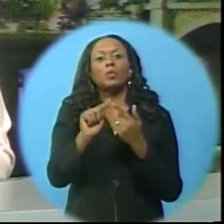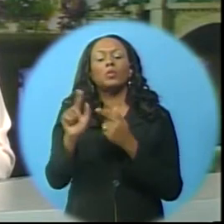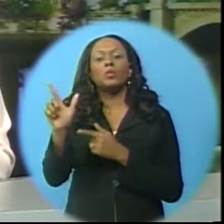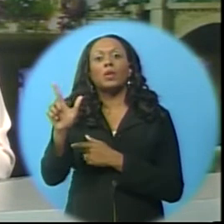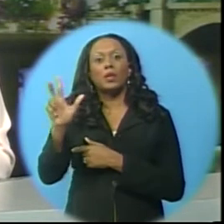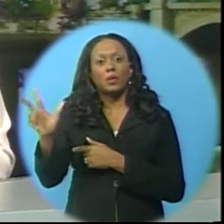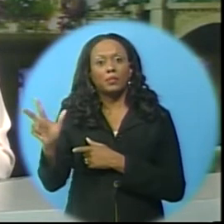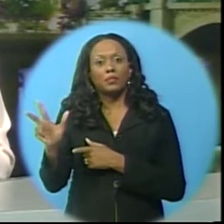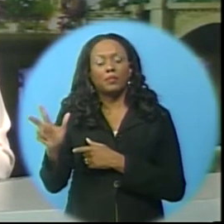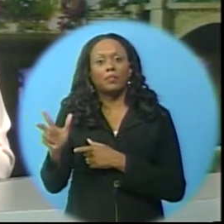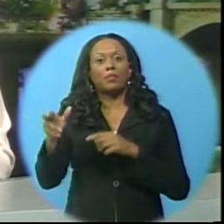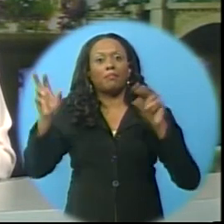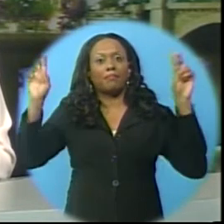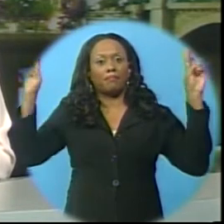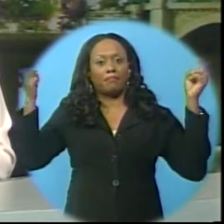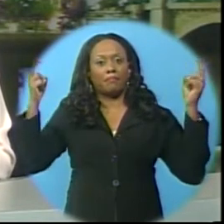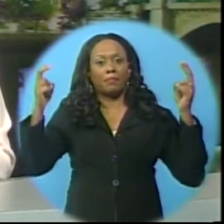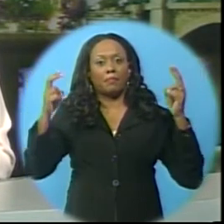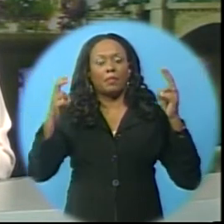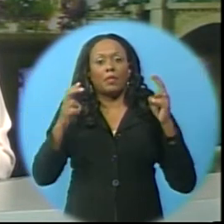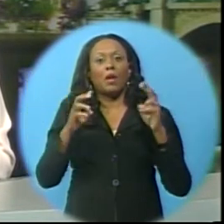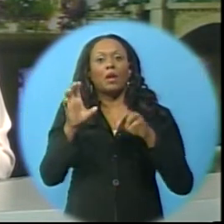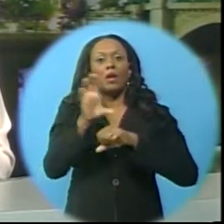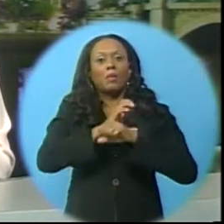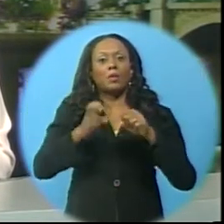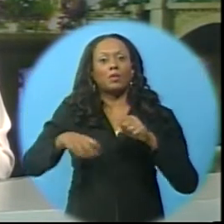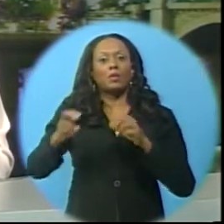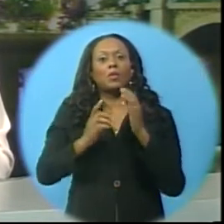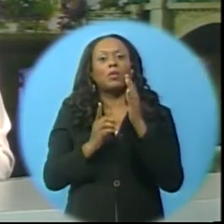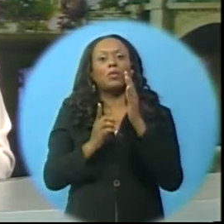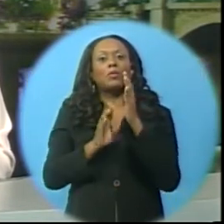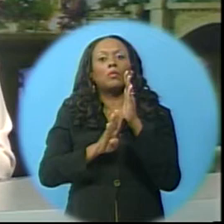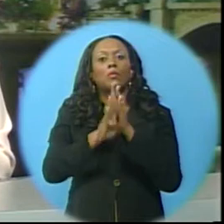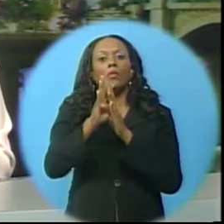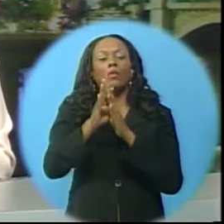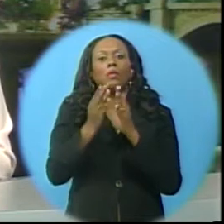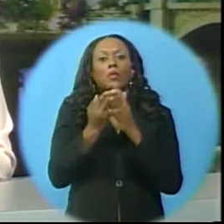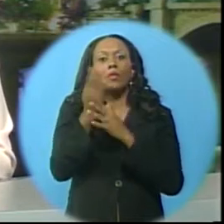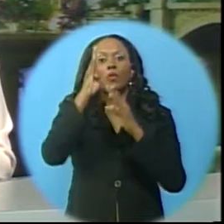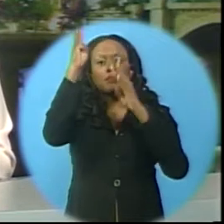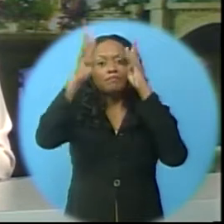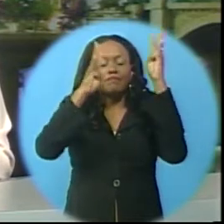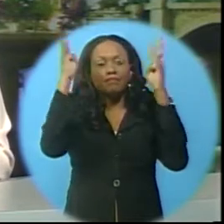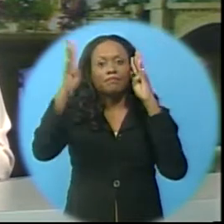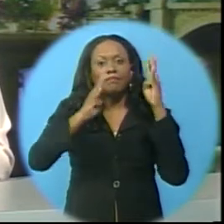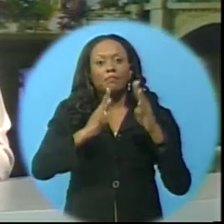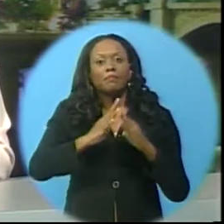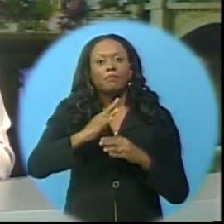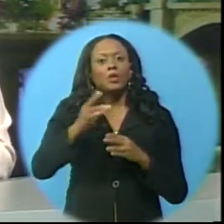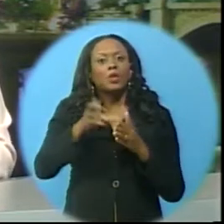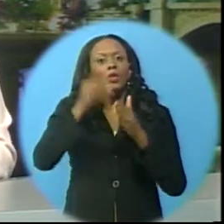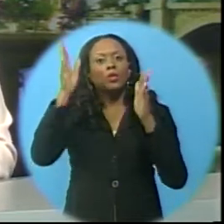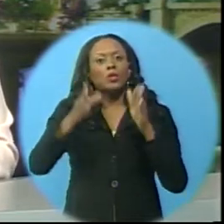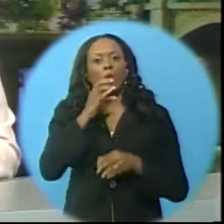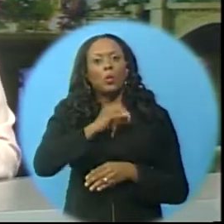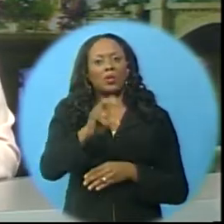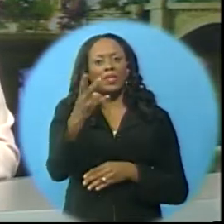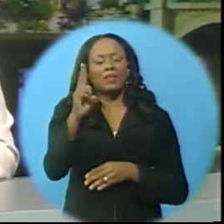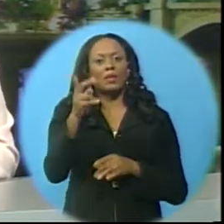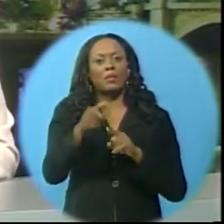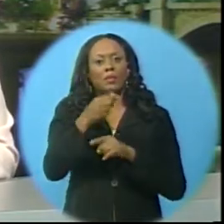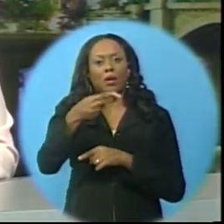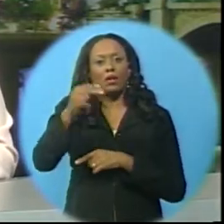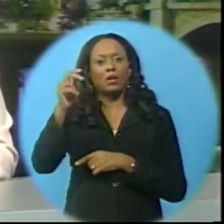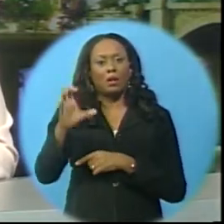the theme Caribbean Tourism Growth Through Innovation The 17-year-old Harrison College student Will compete with Other junior